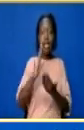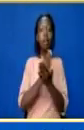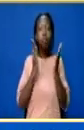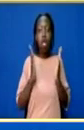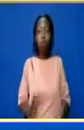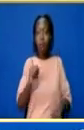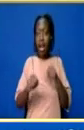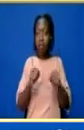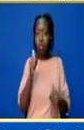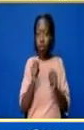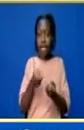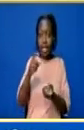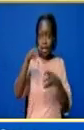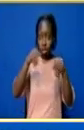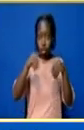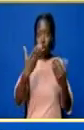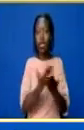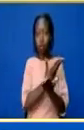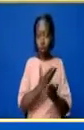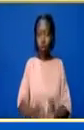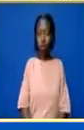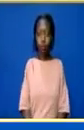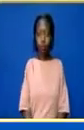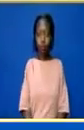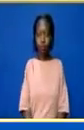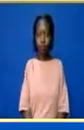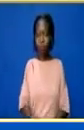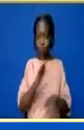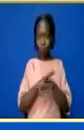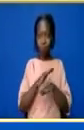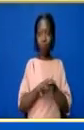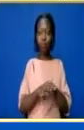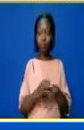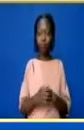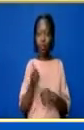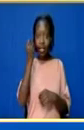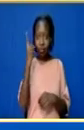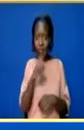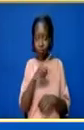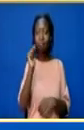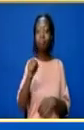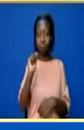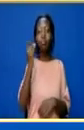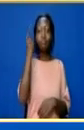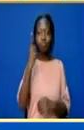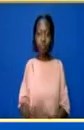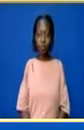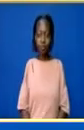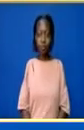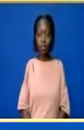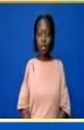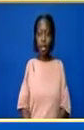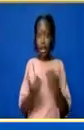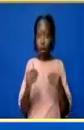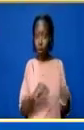promote and increase soil erosion. Okay. Good. We're good with that fact? We are very good. Okay. Yes. We go to the